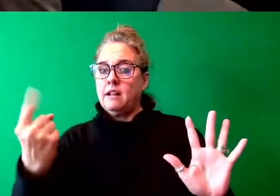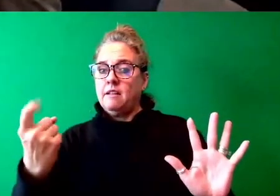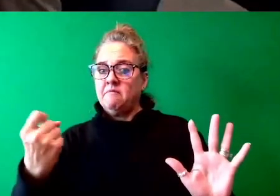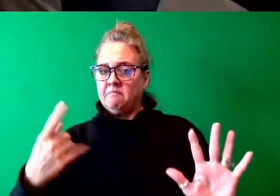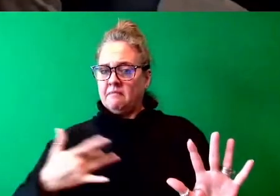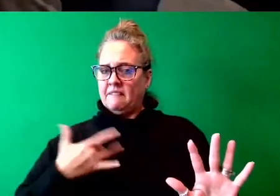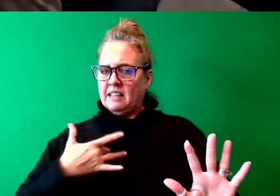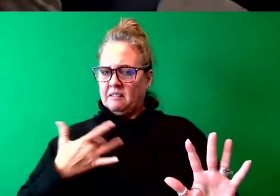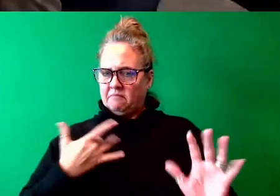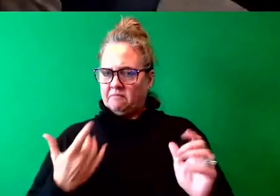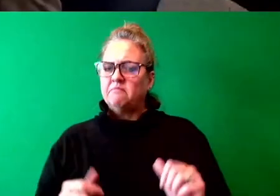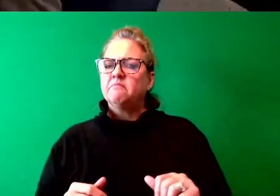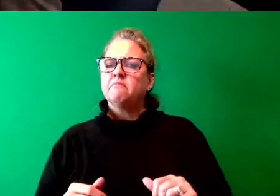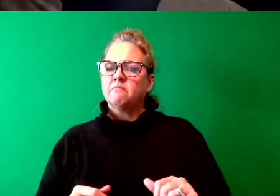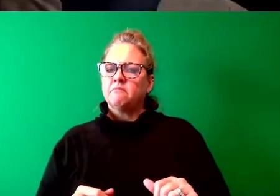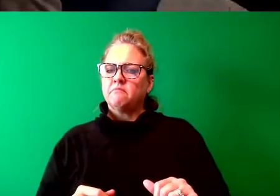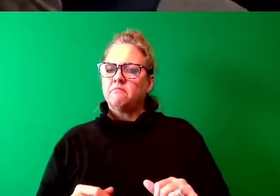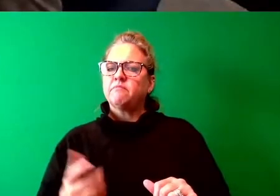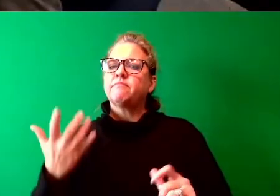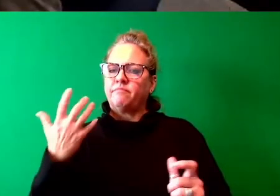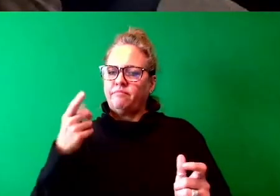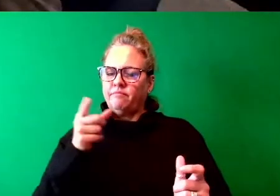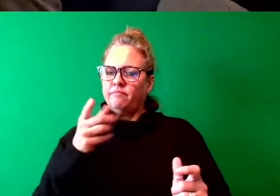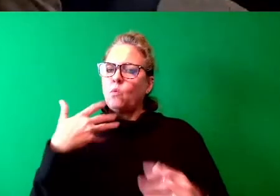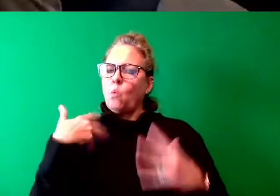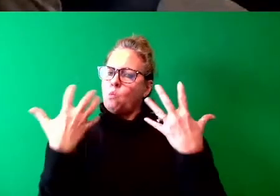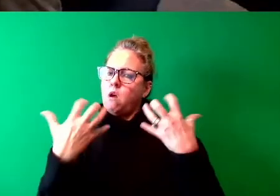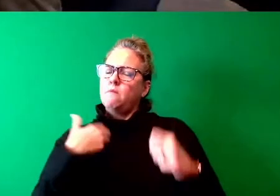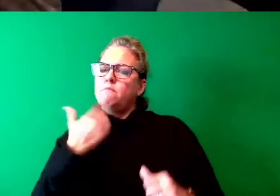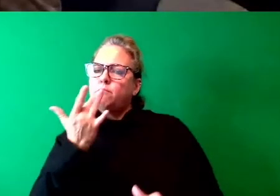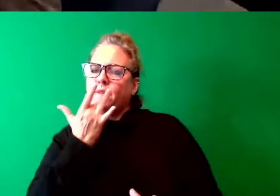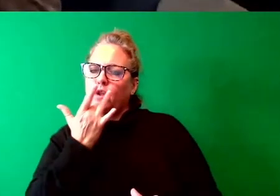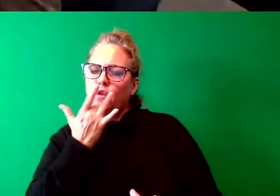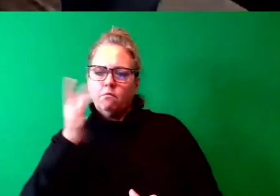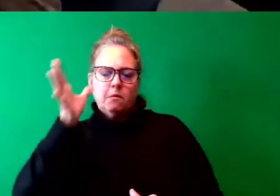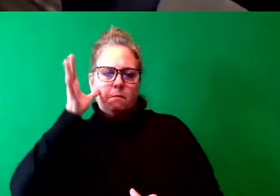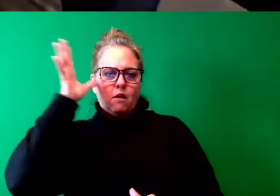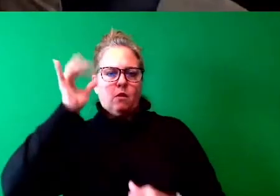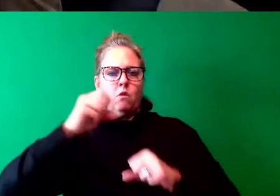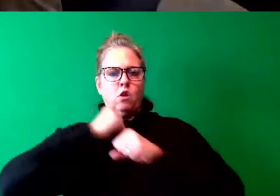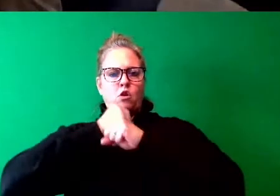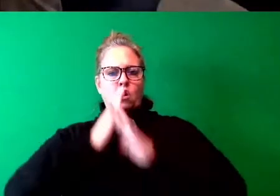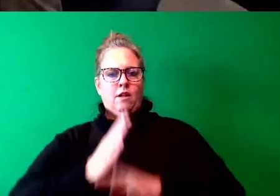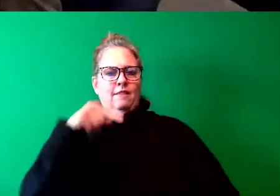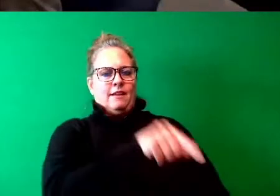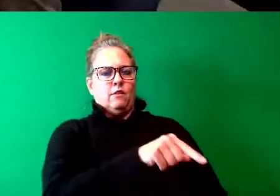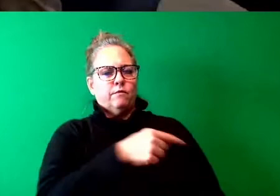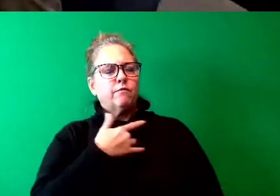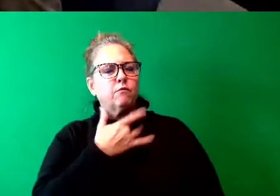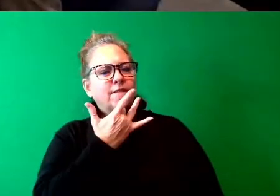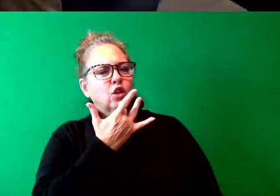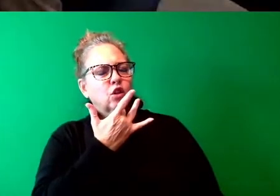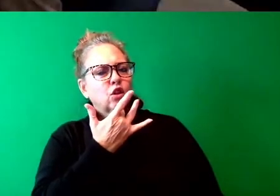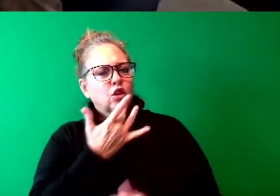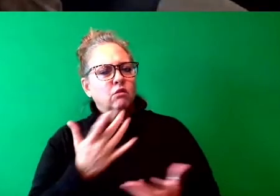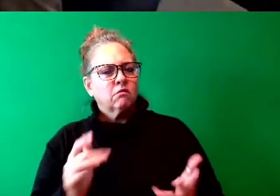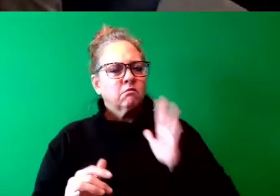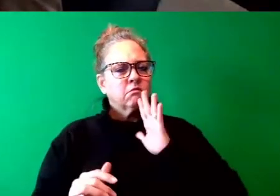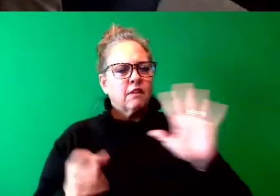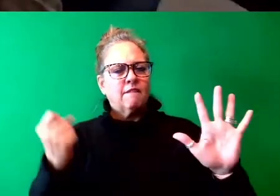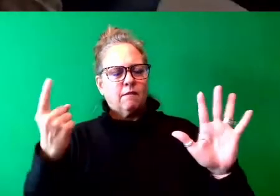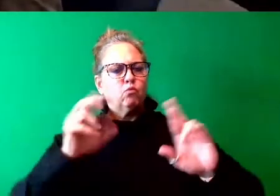parent or a guardian is available, because that's a different population. We will have vaccine for 5 to 11-year-olds at the mass vaccination